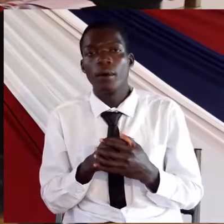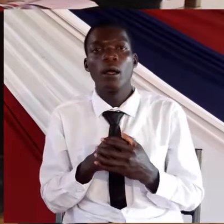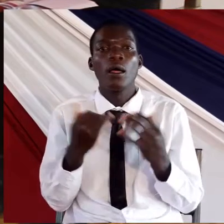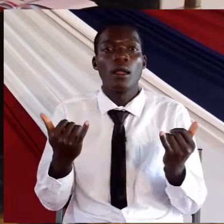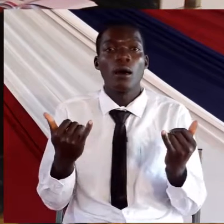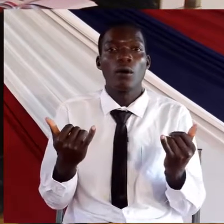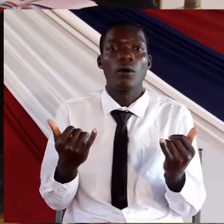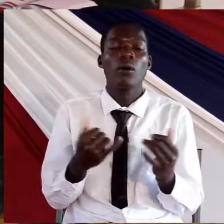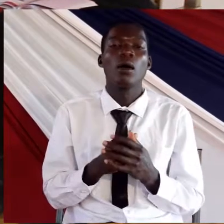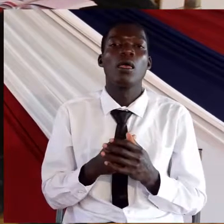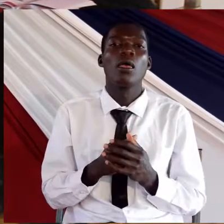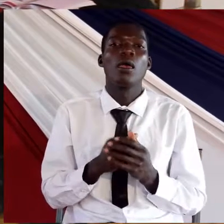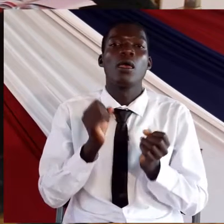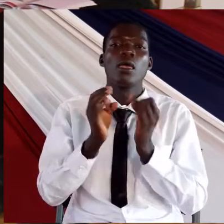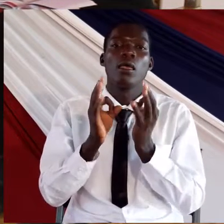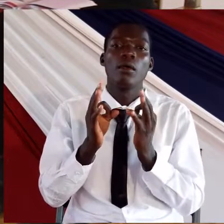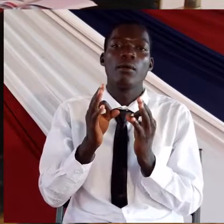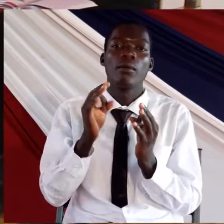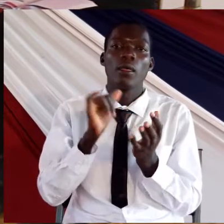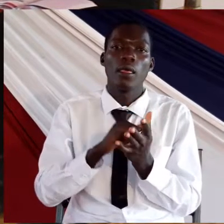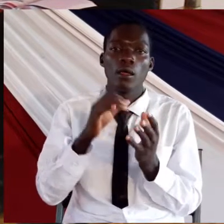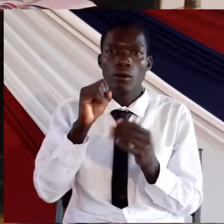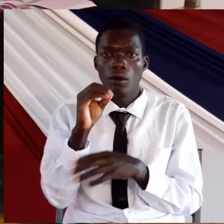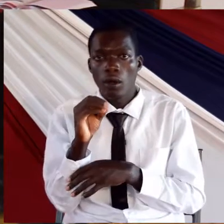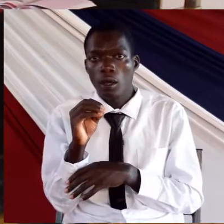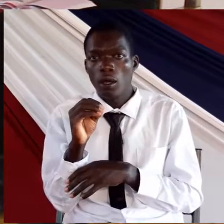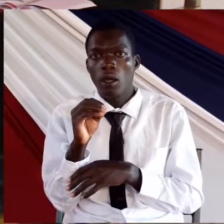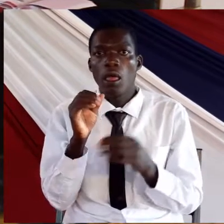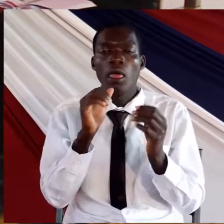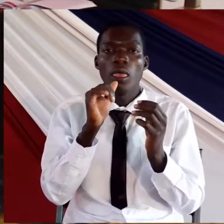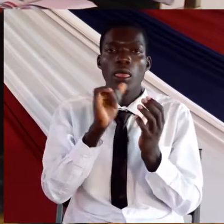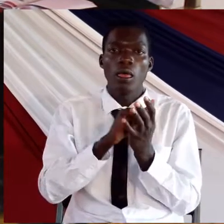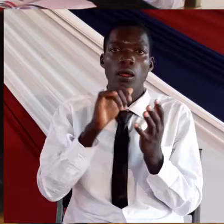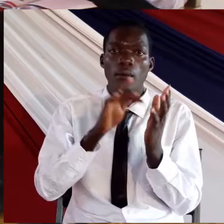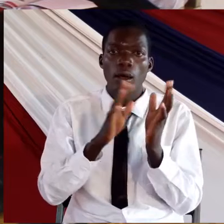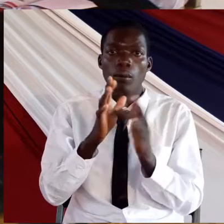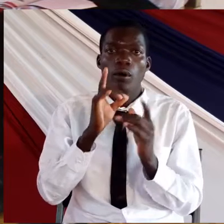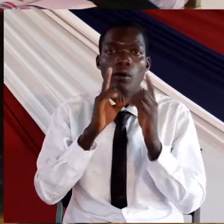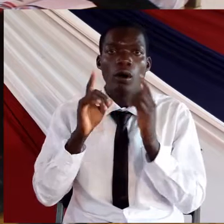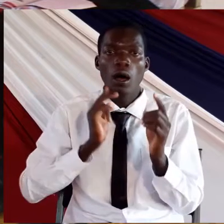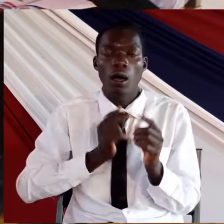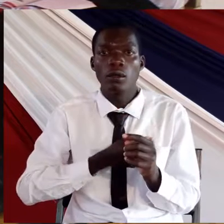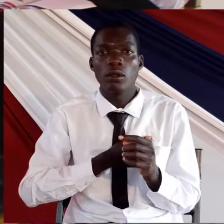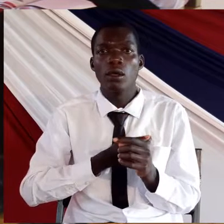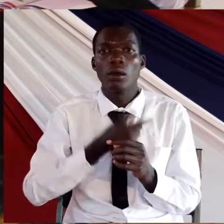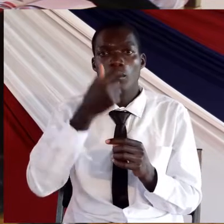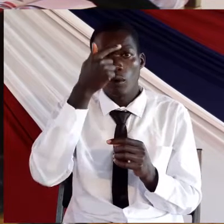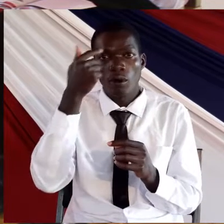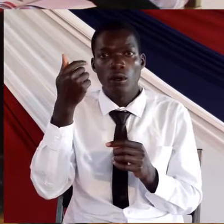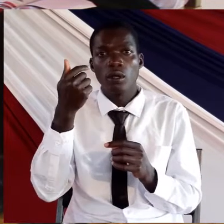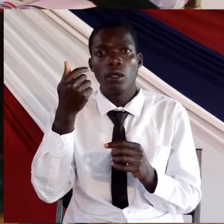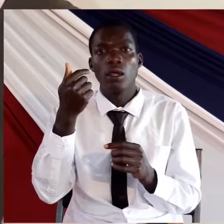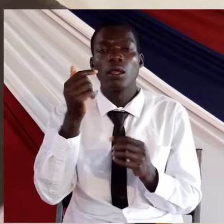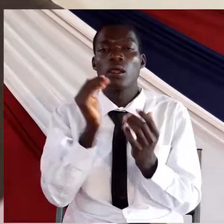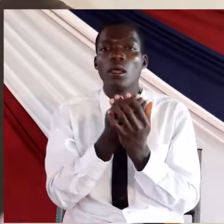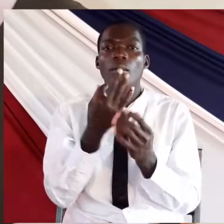Now, if that is so, Elder Genga, mm-hmm, does the Bible throw out science? Because through science, you